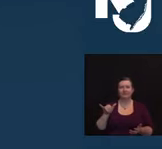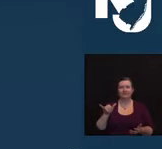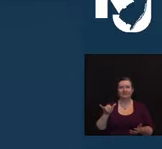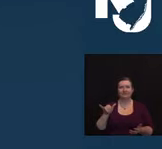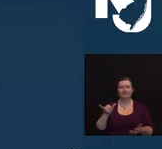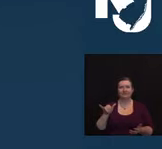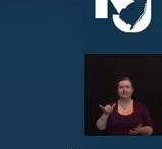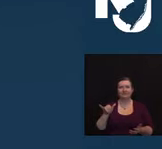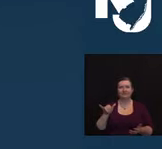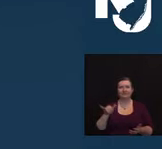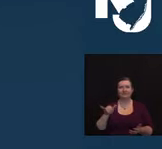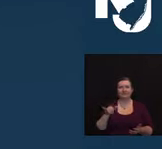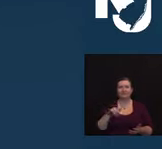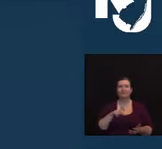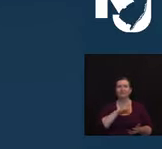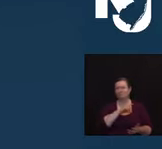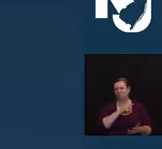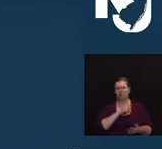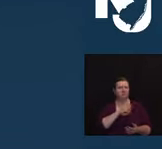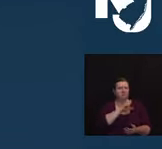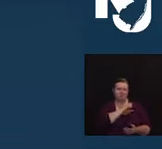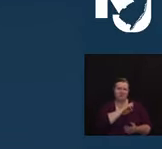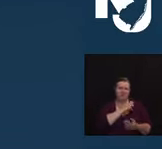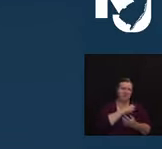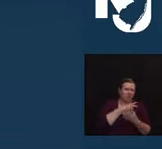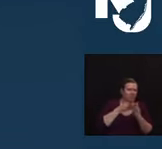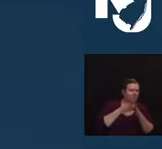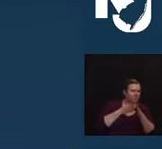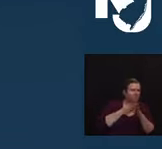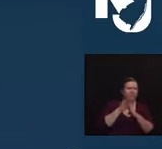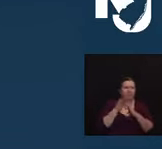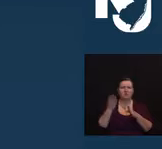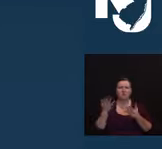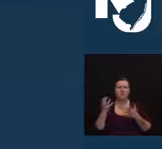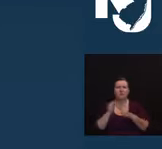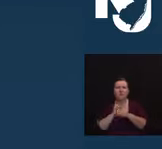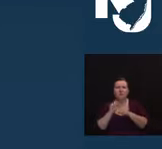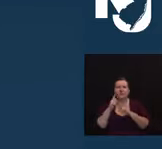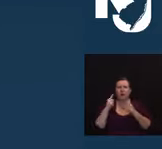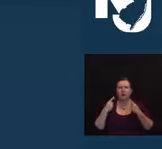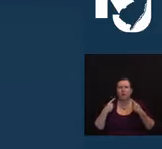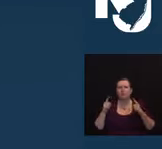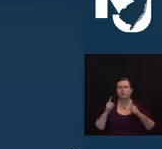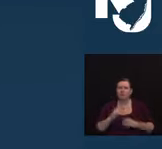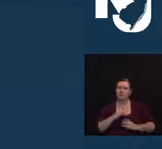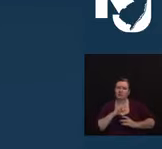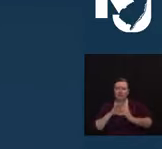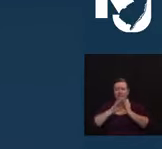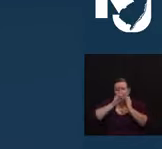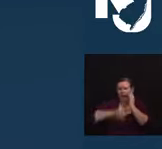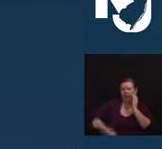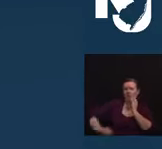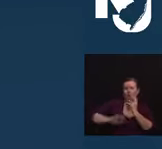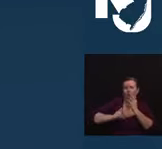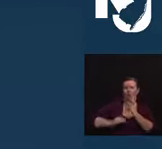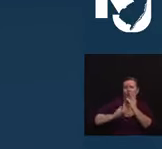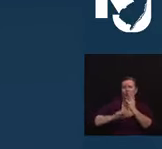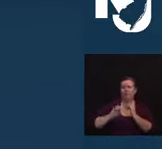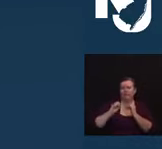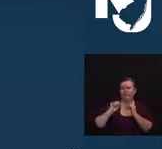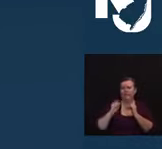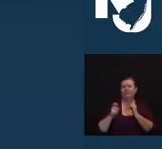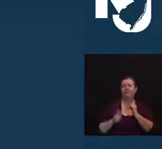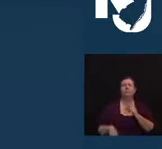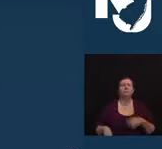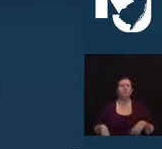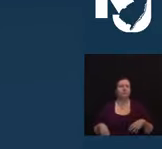enforcement professional, which he was also an accomplished saxophonist. Jim's lifelong love of the sax began at the age of